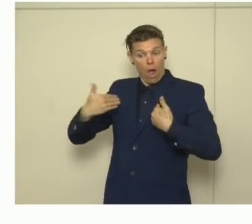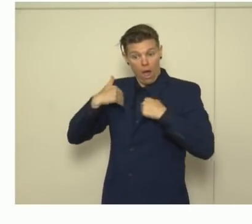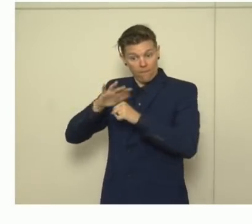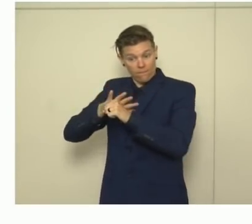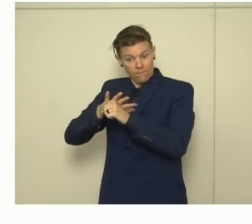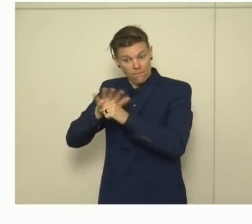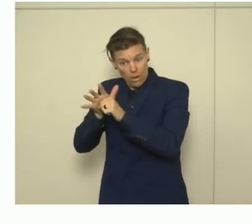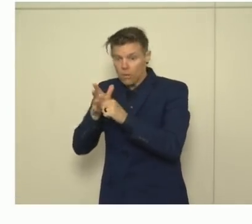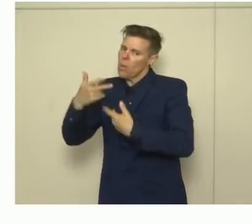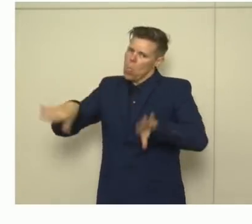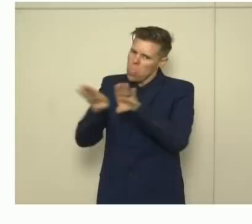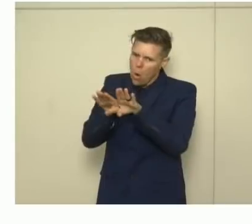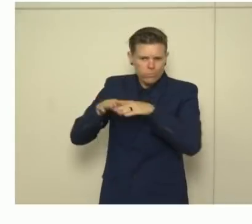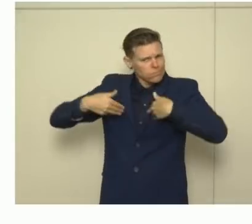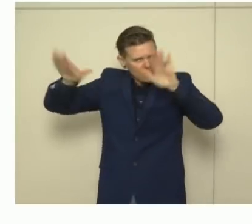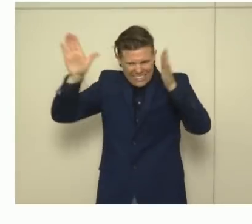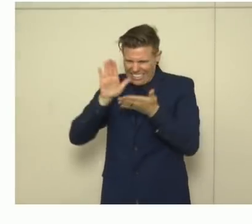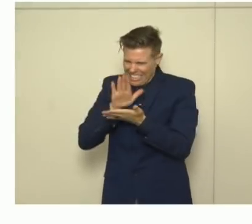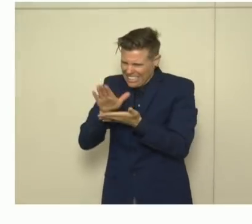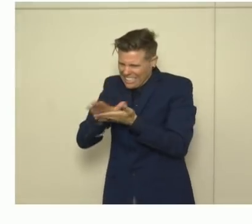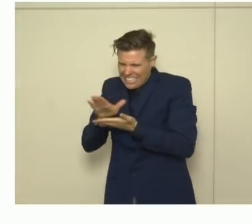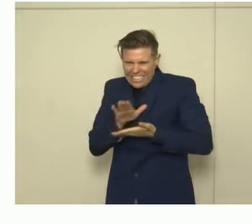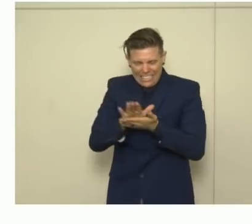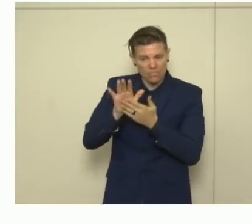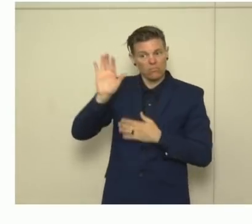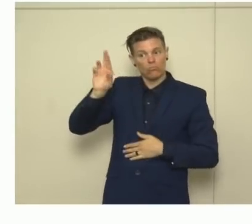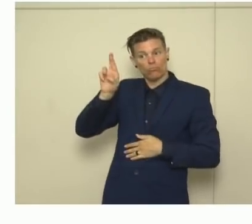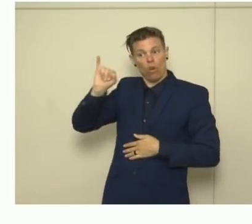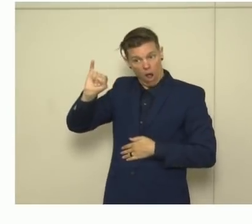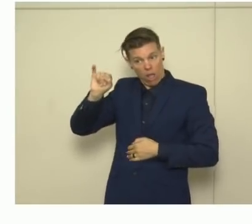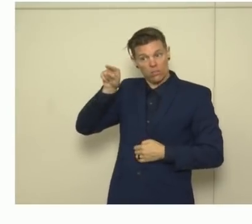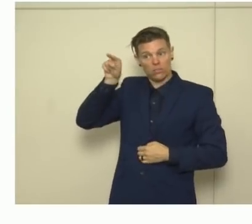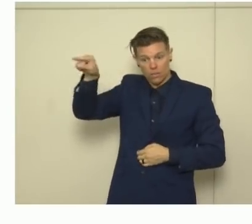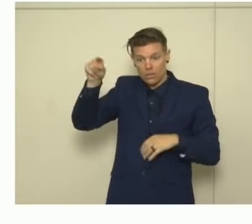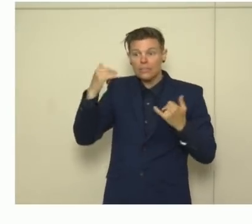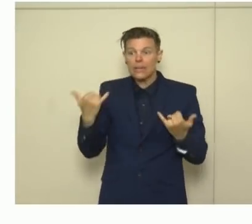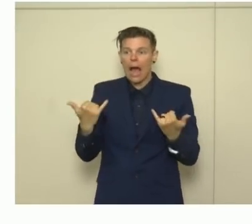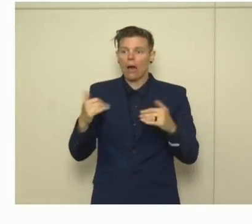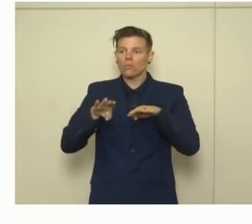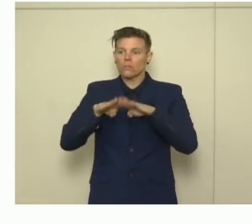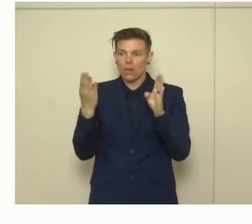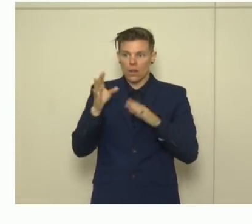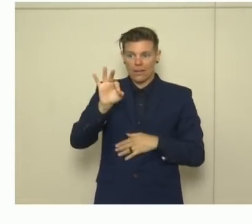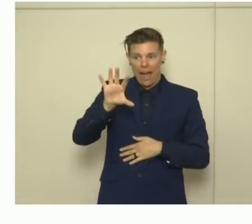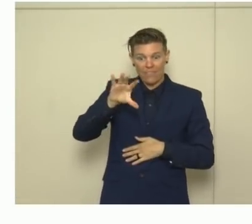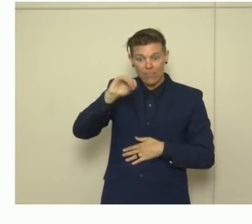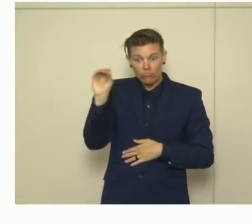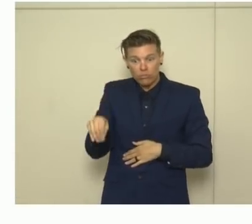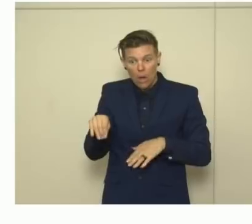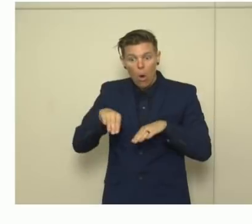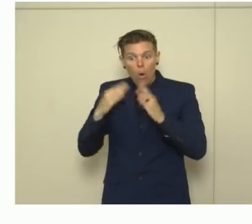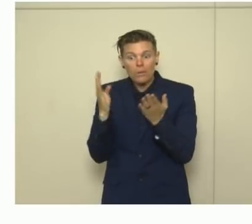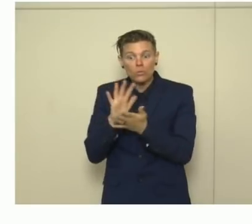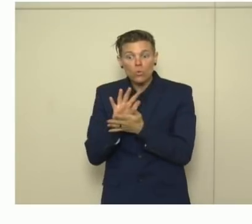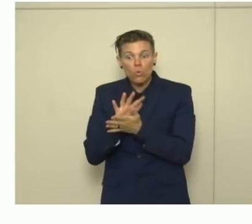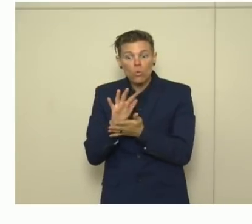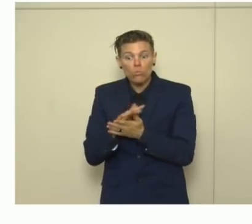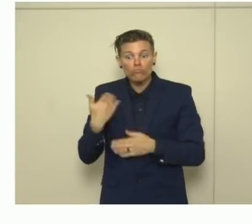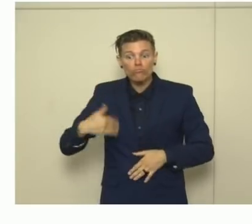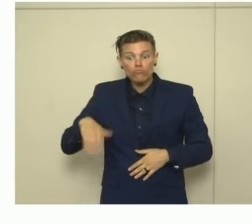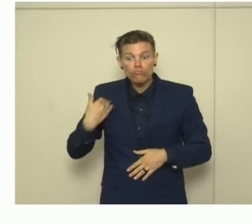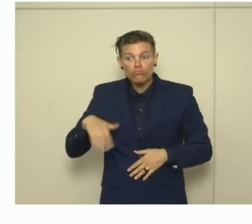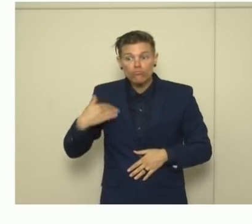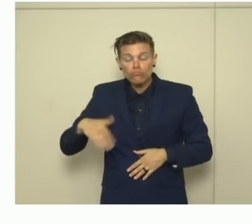reopen 75% of their programs. And so that's great news. Also good news, or maybe even better news for us, is the fact that New Mexico